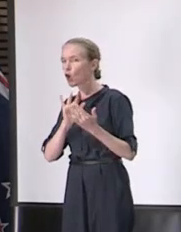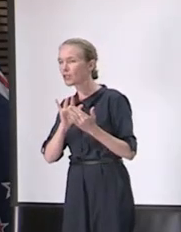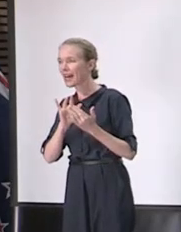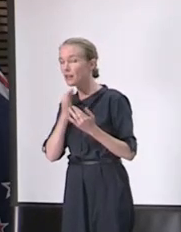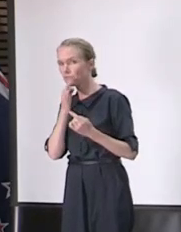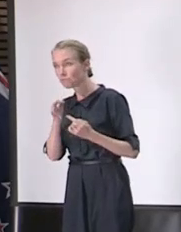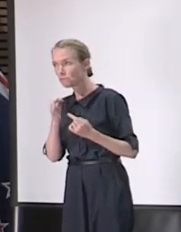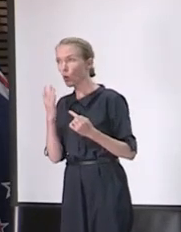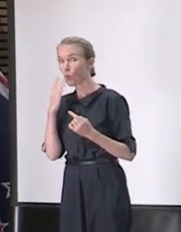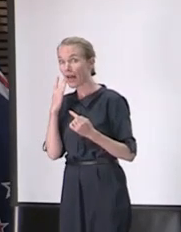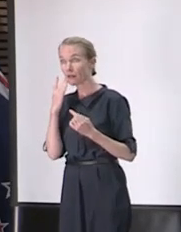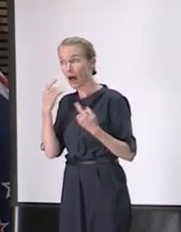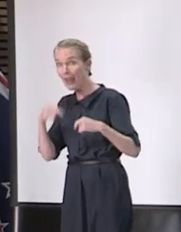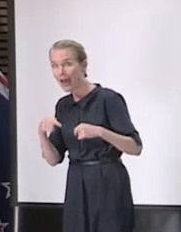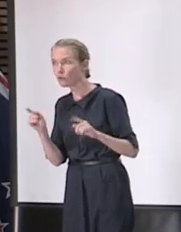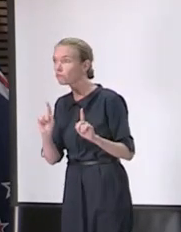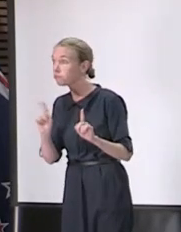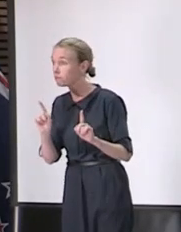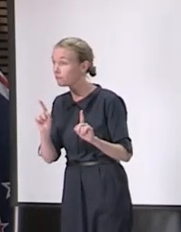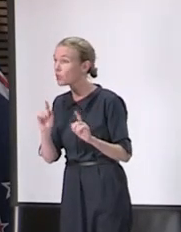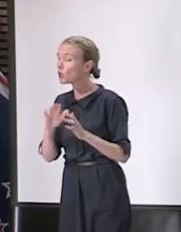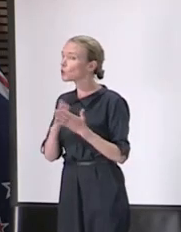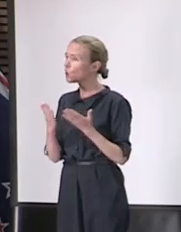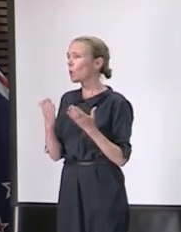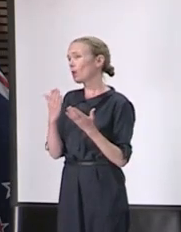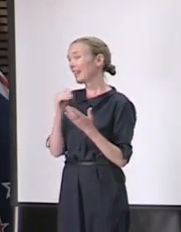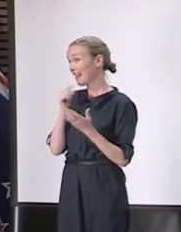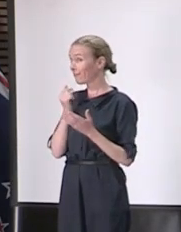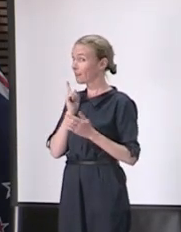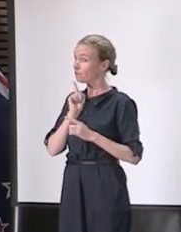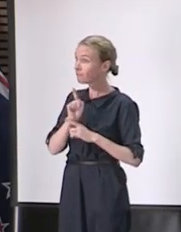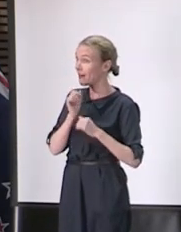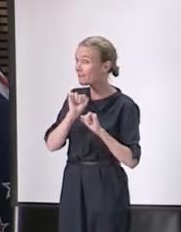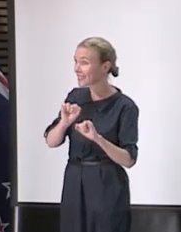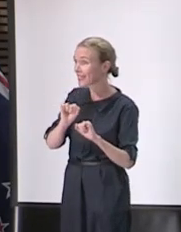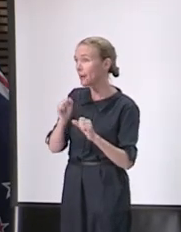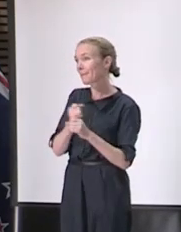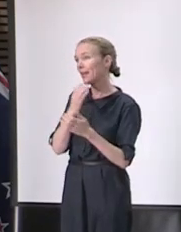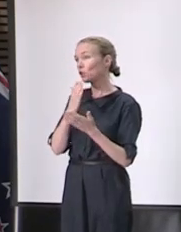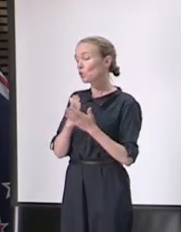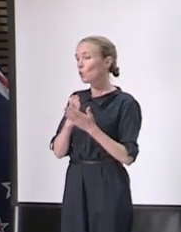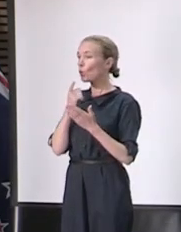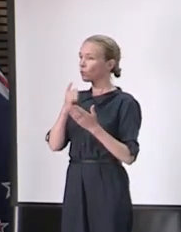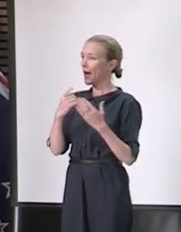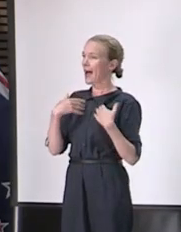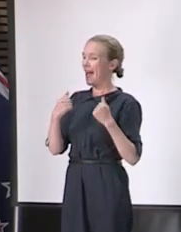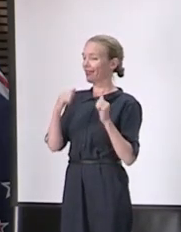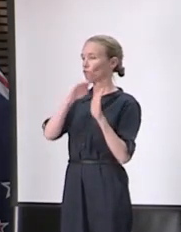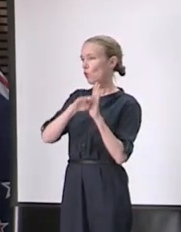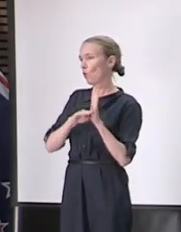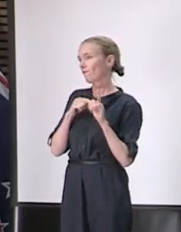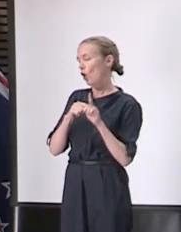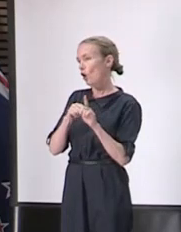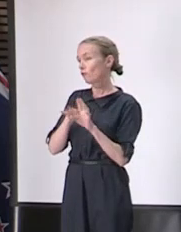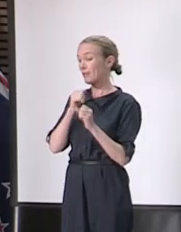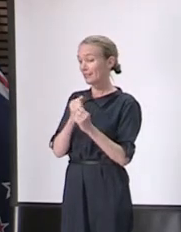hours, and be mindful when you go of those core public health principles of distancing by 2 metres, hand hygiene, and